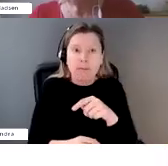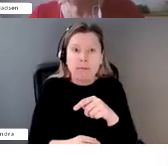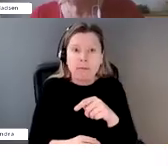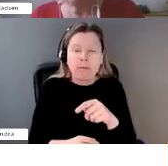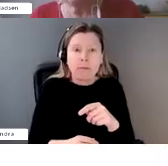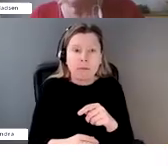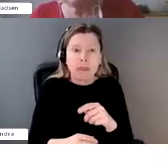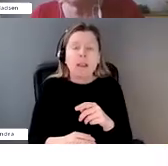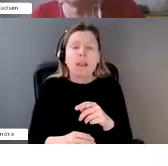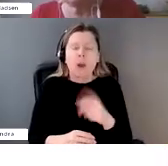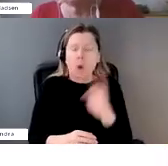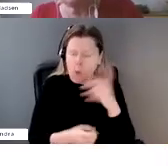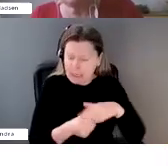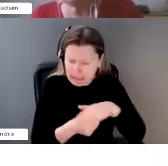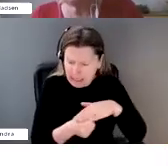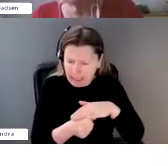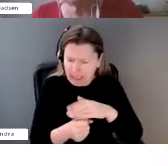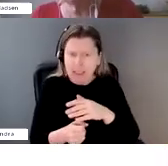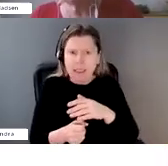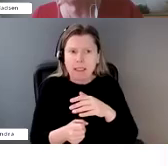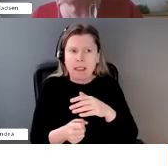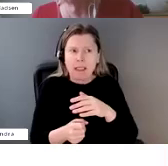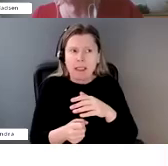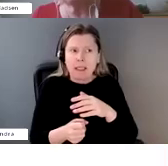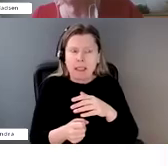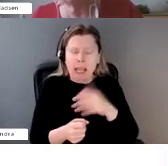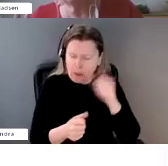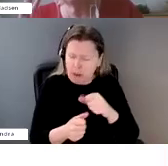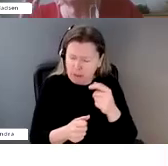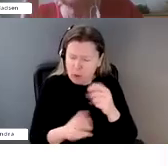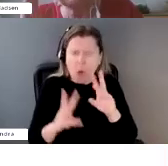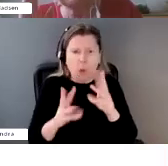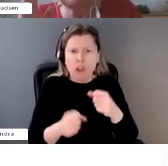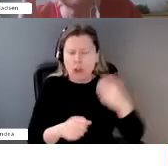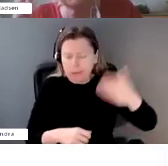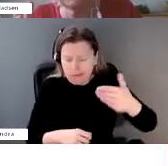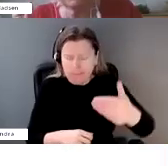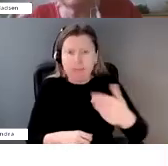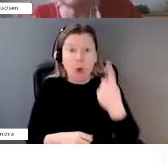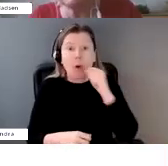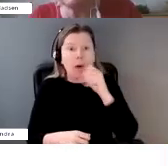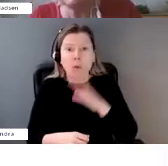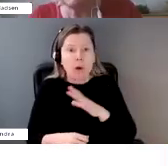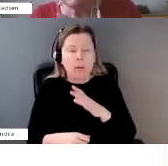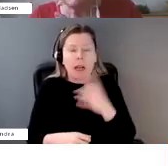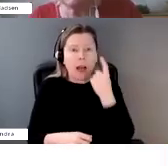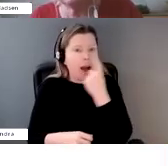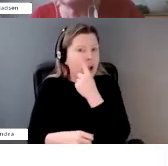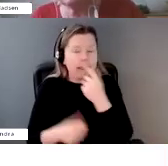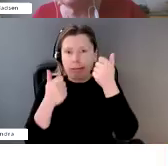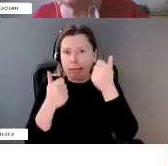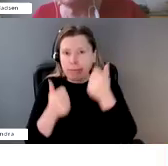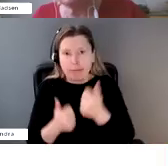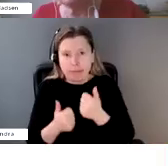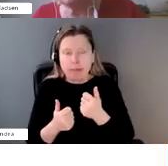site, each workshop, as the workshops progressed, there was one woman who could no longer see, and